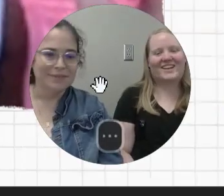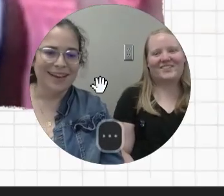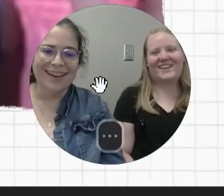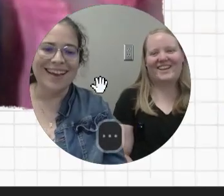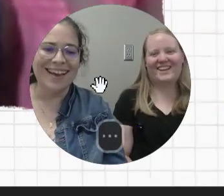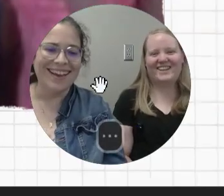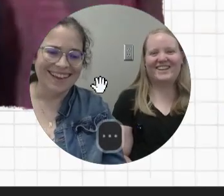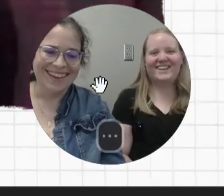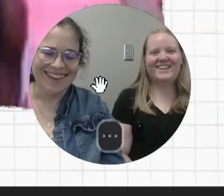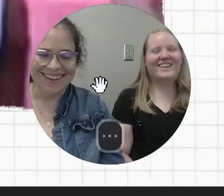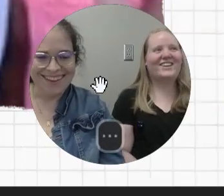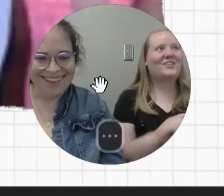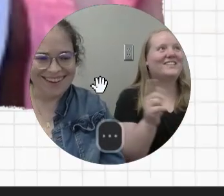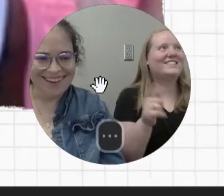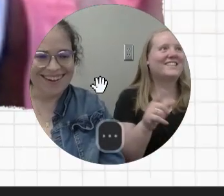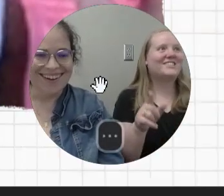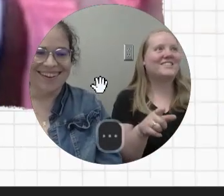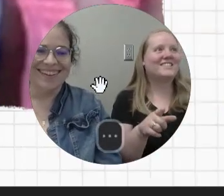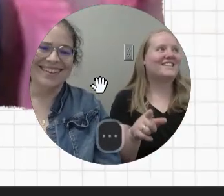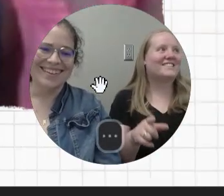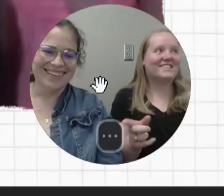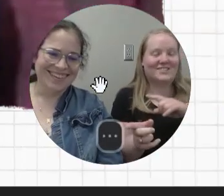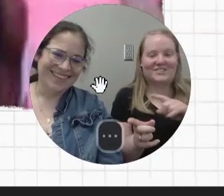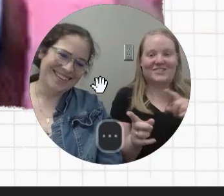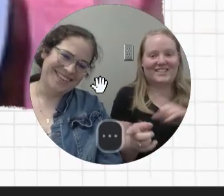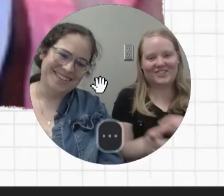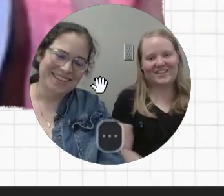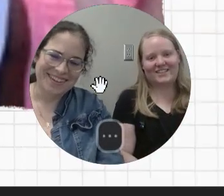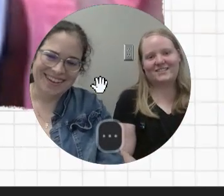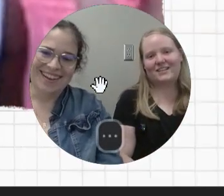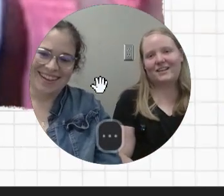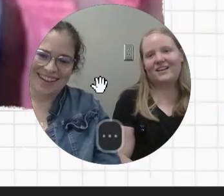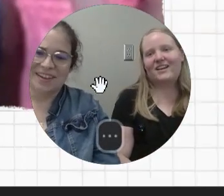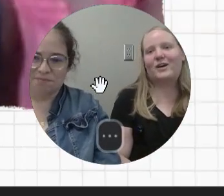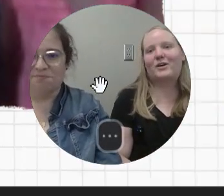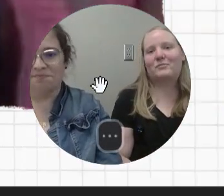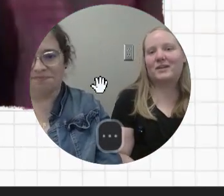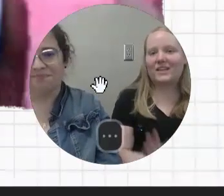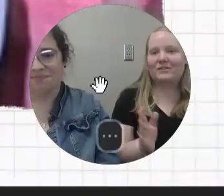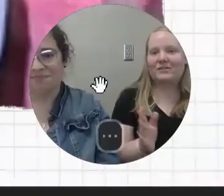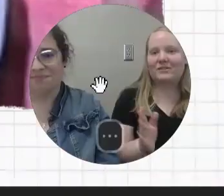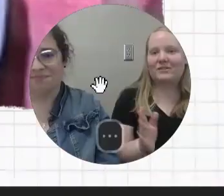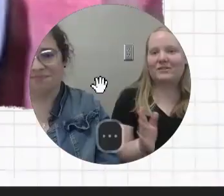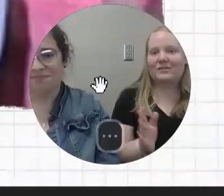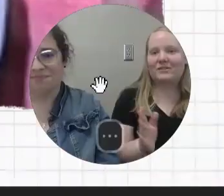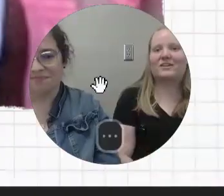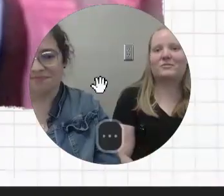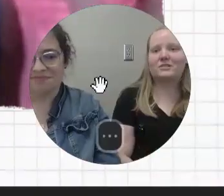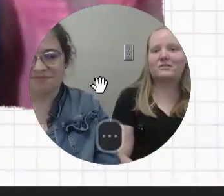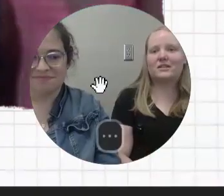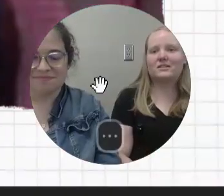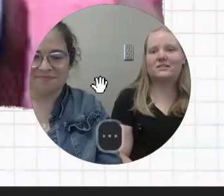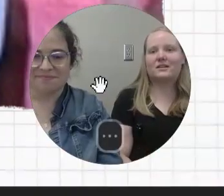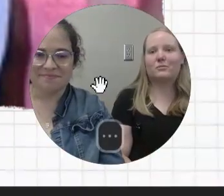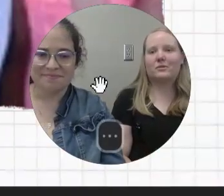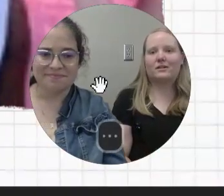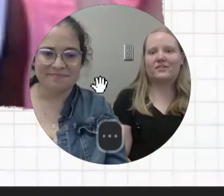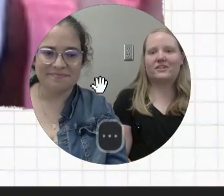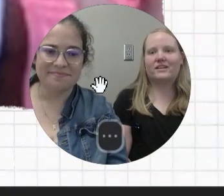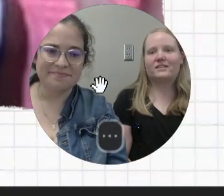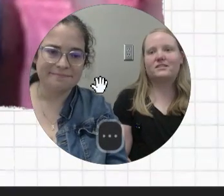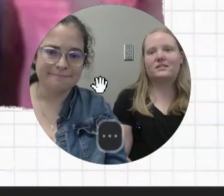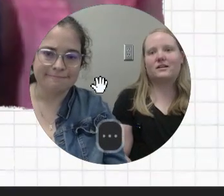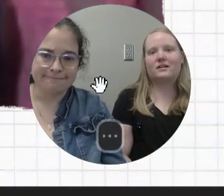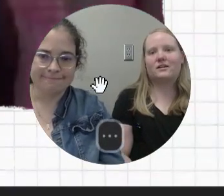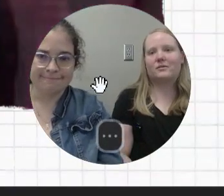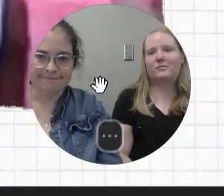too. All the time. All the time. Like, oh, this kid's missing this. Let's try this. Yep. But anyways, just some